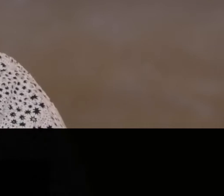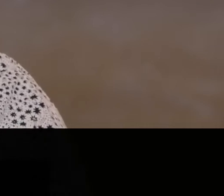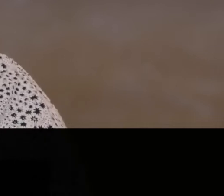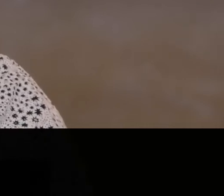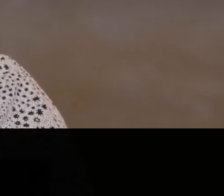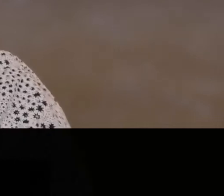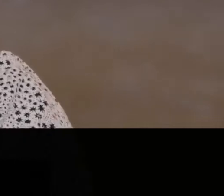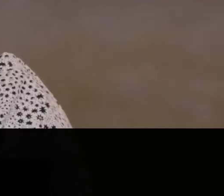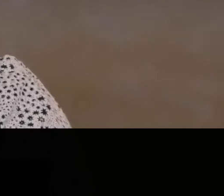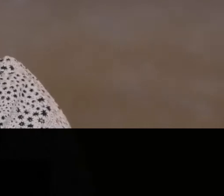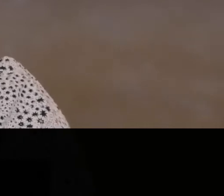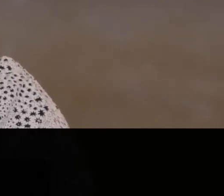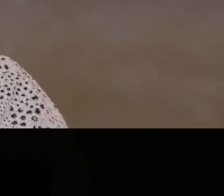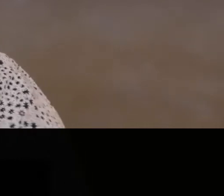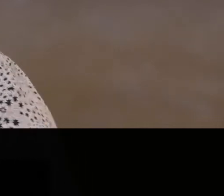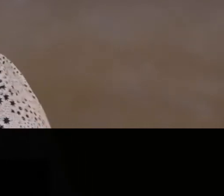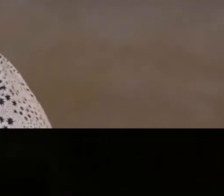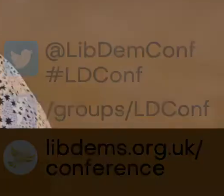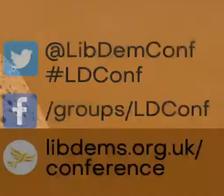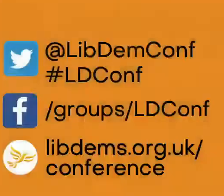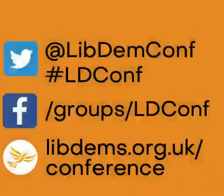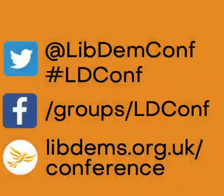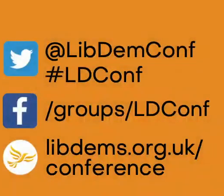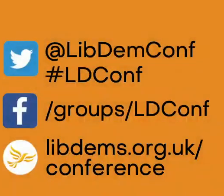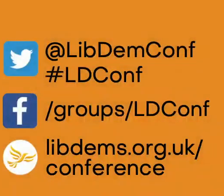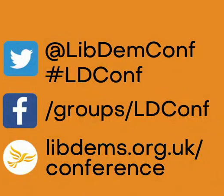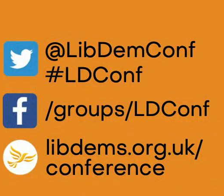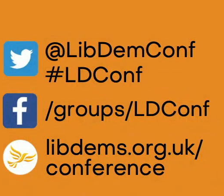F6, COP15 and the UK government.